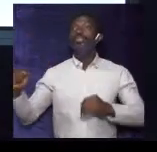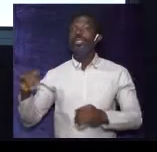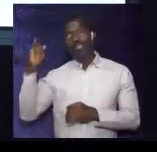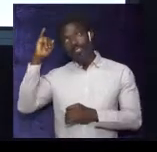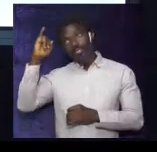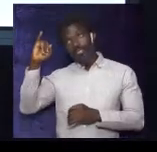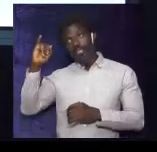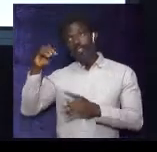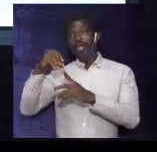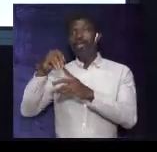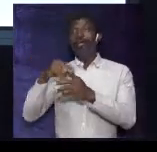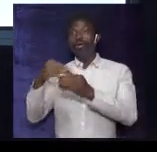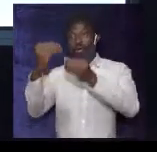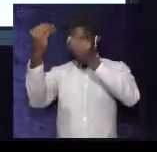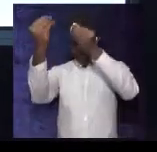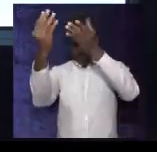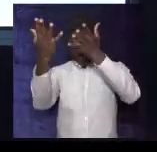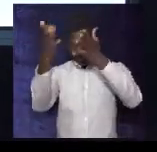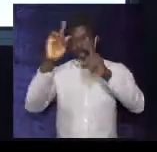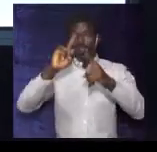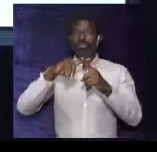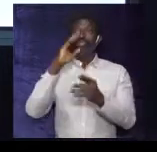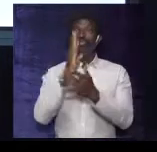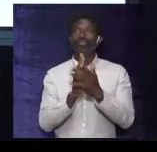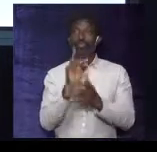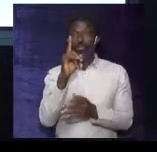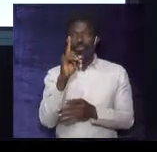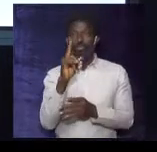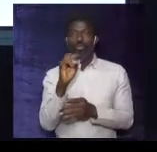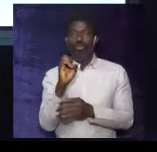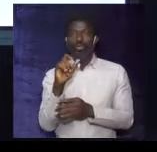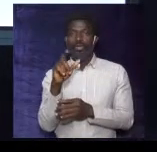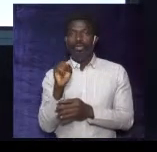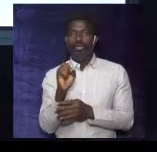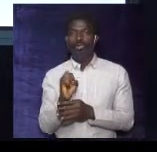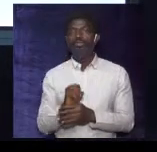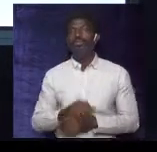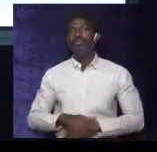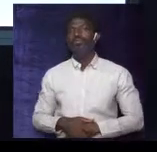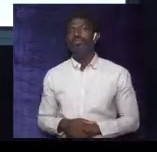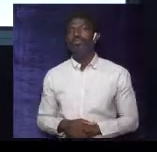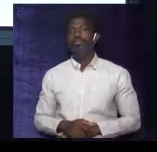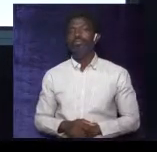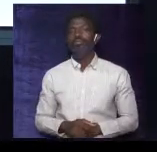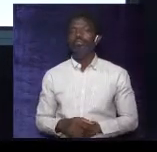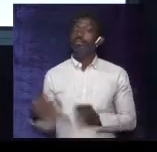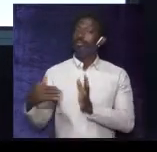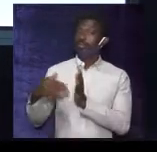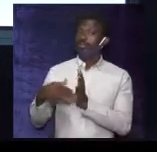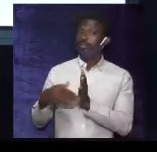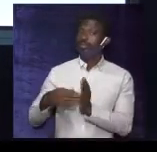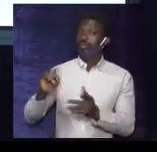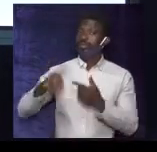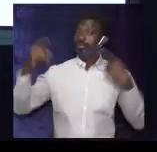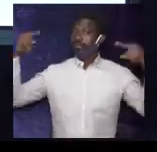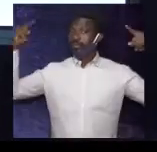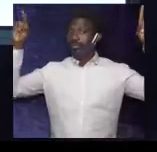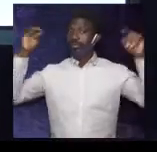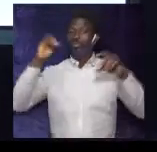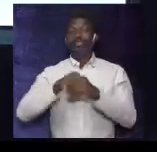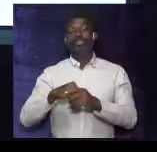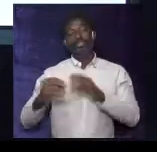mean? To succeed in communicating ideas or information to someone